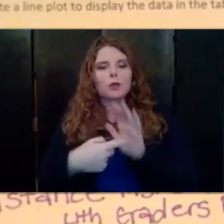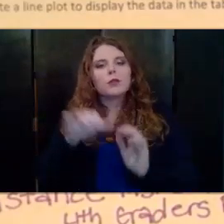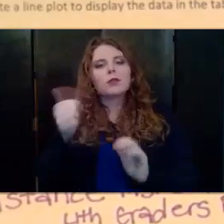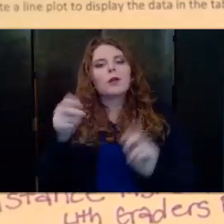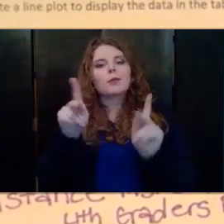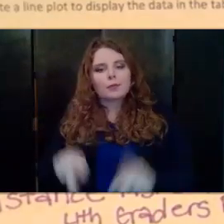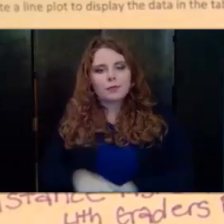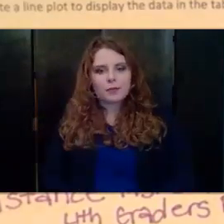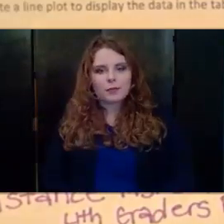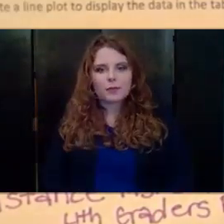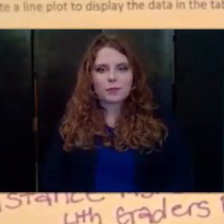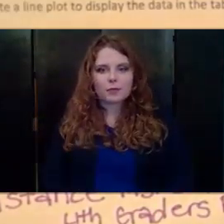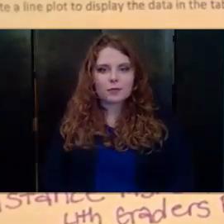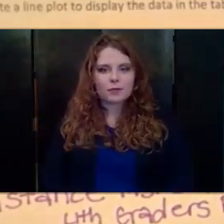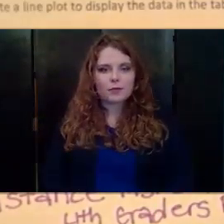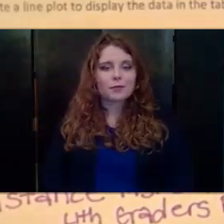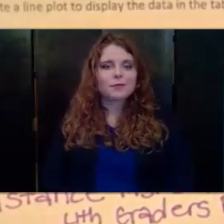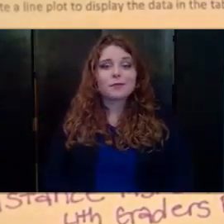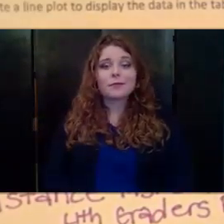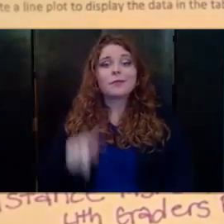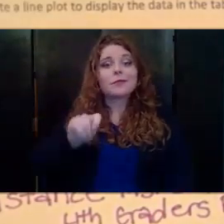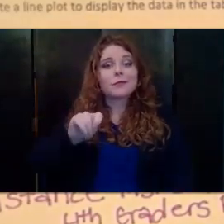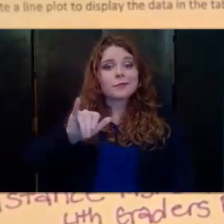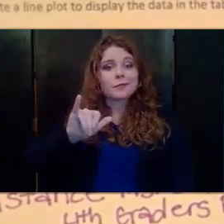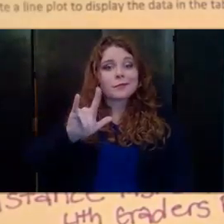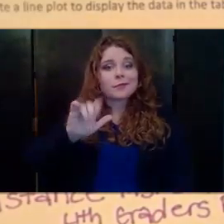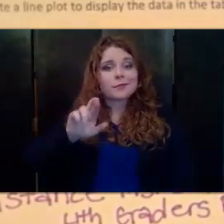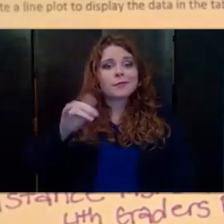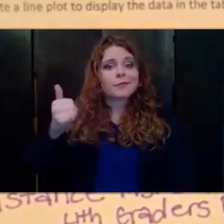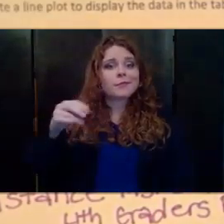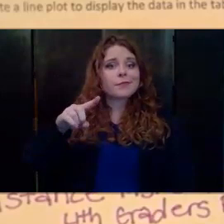person. So we can check off Tyler.